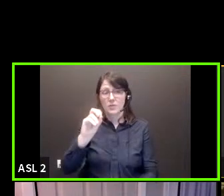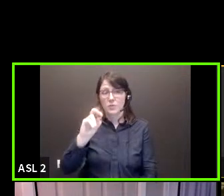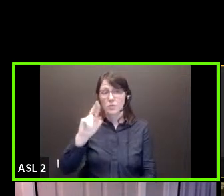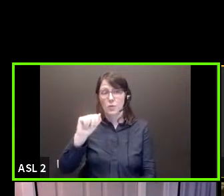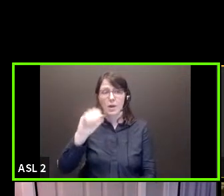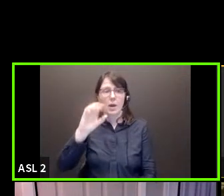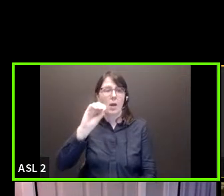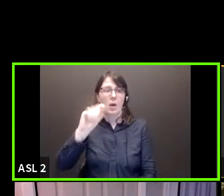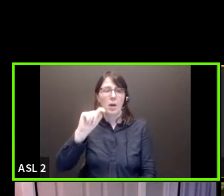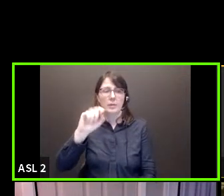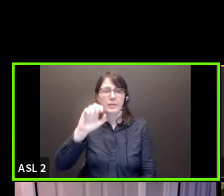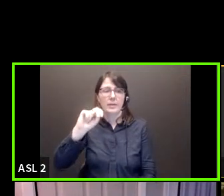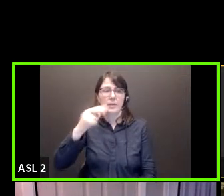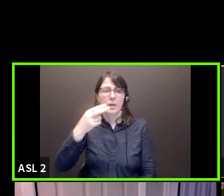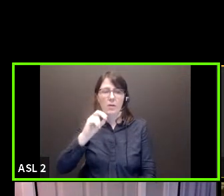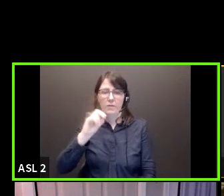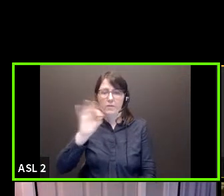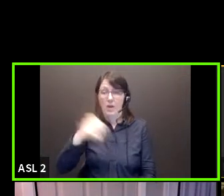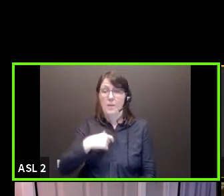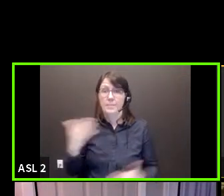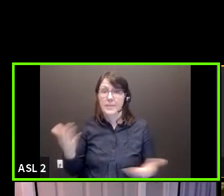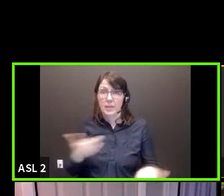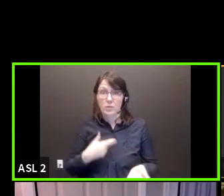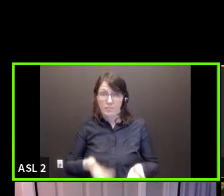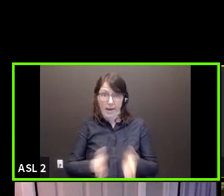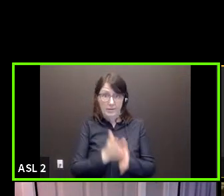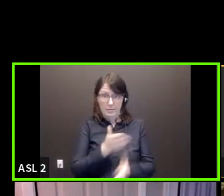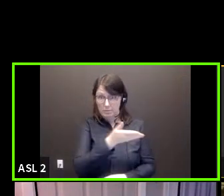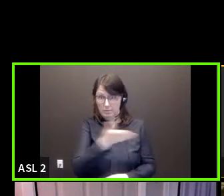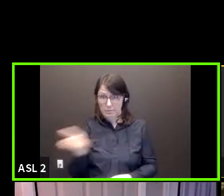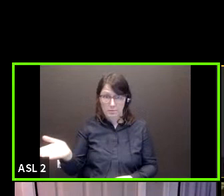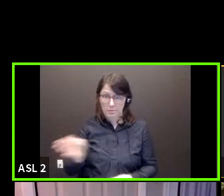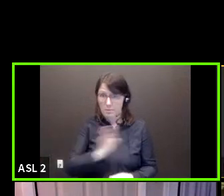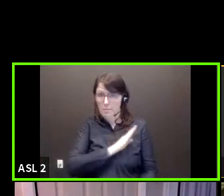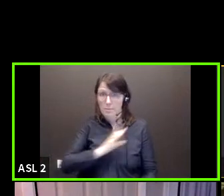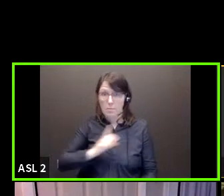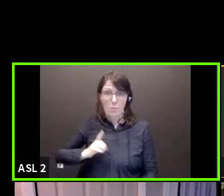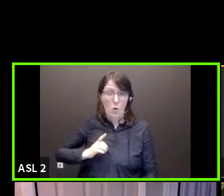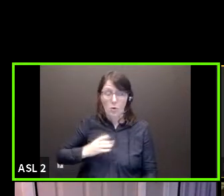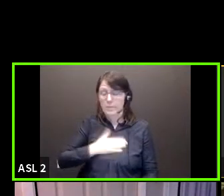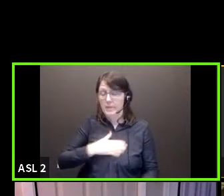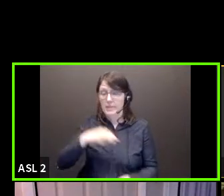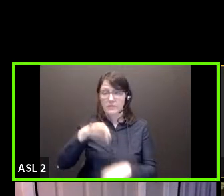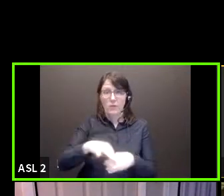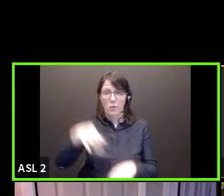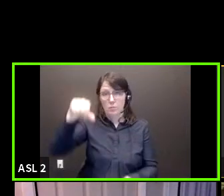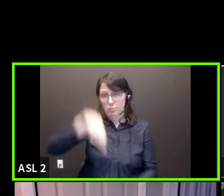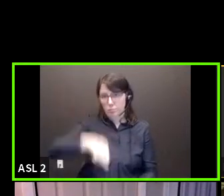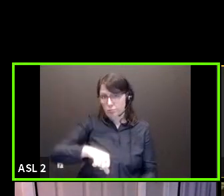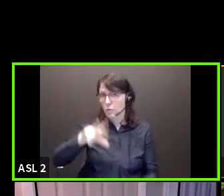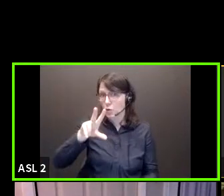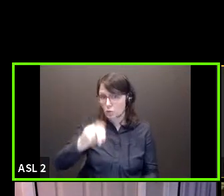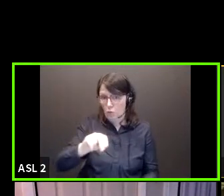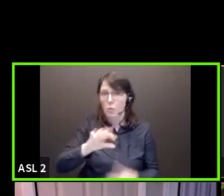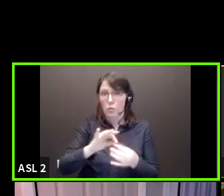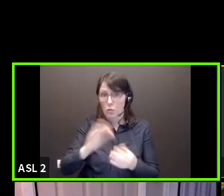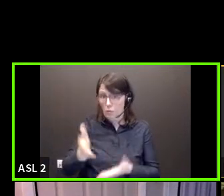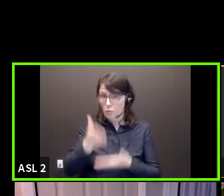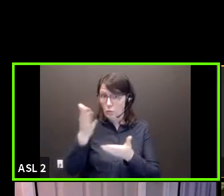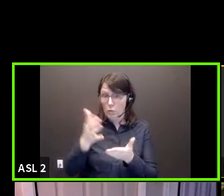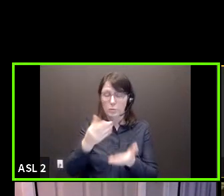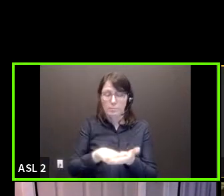today to ask this board to vote against the proposed 2022 draft budget on november 5th the ottawa police